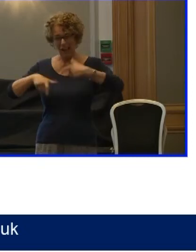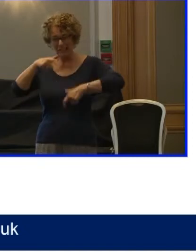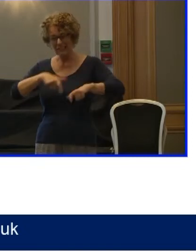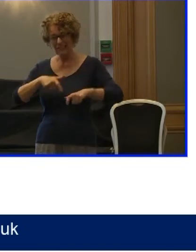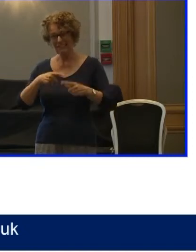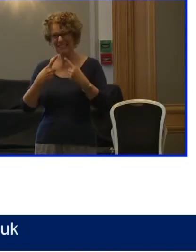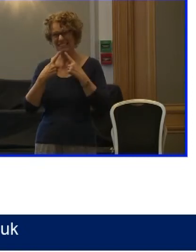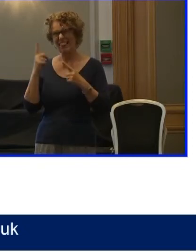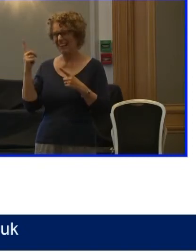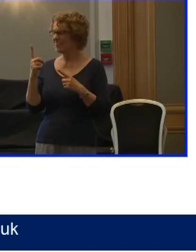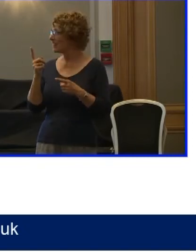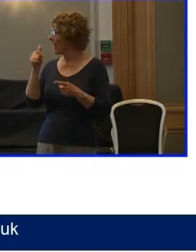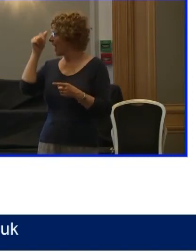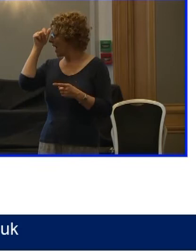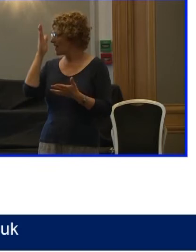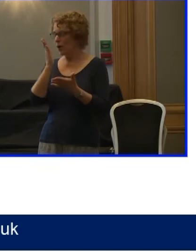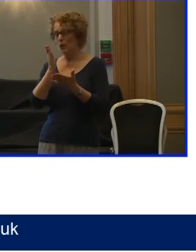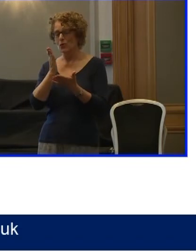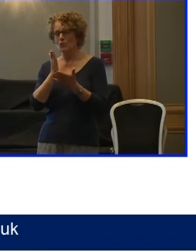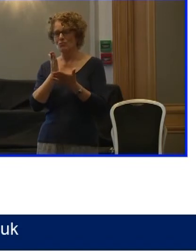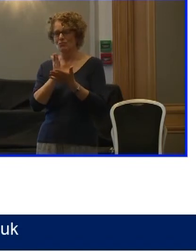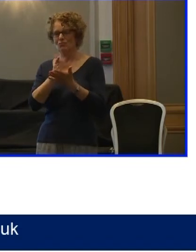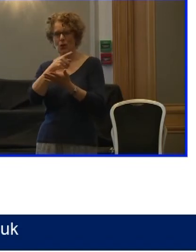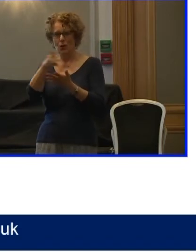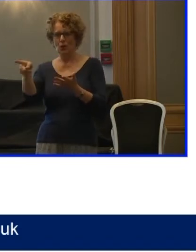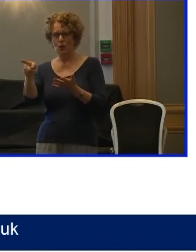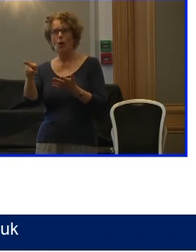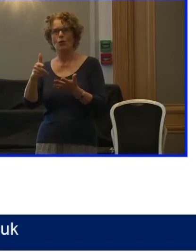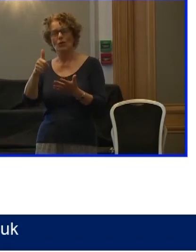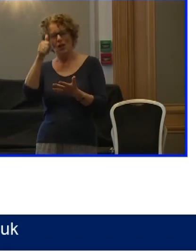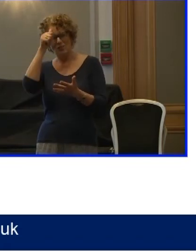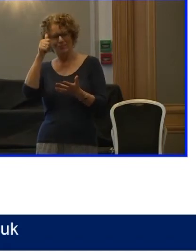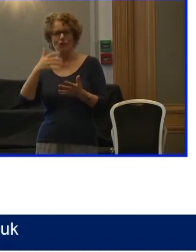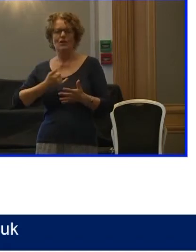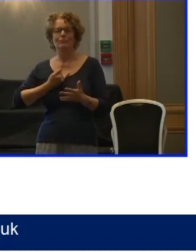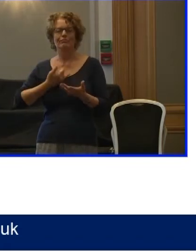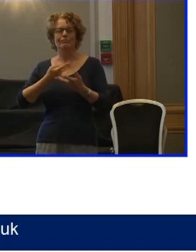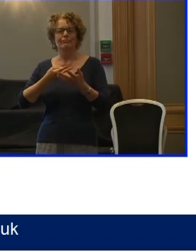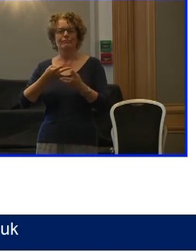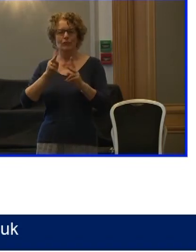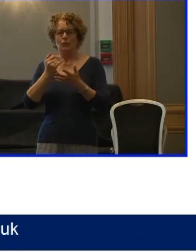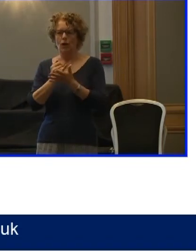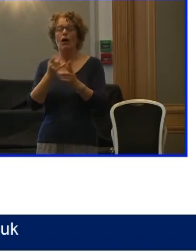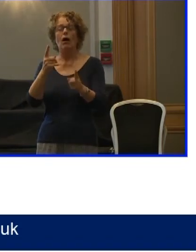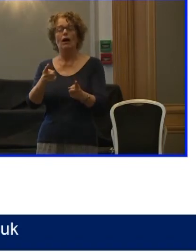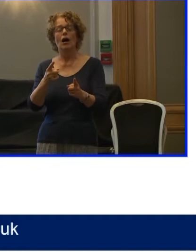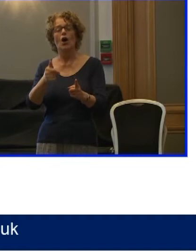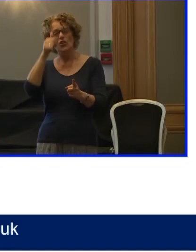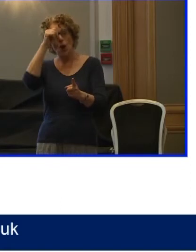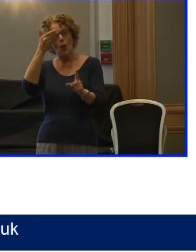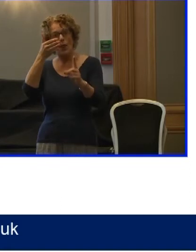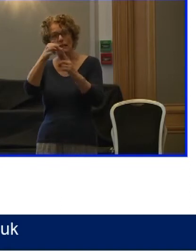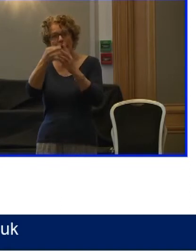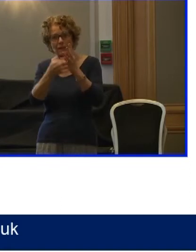down, I know for a fact that the people in this room know the signs much, much better than I do. So please stay awake for